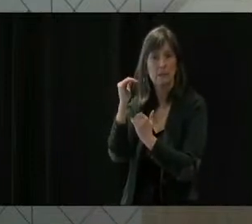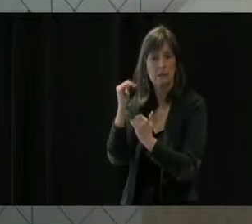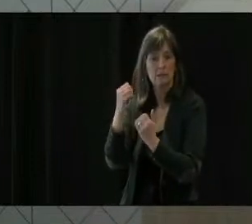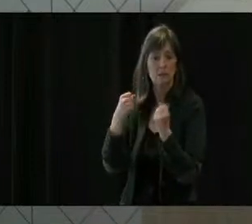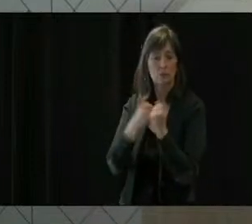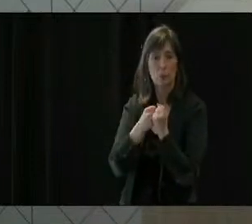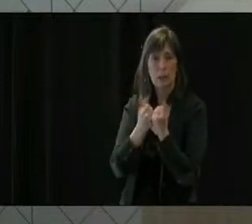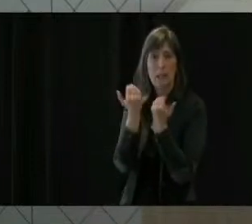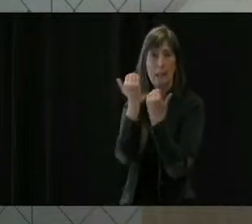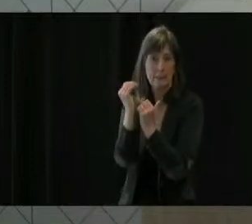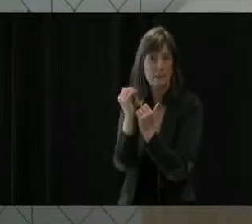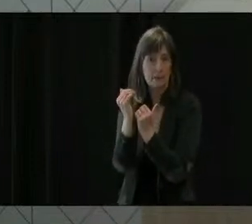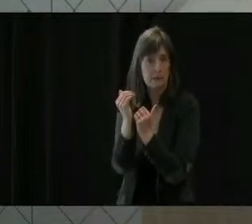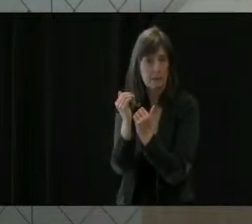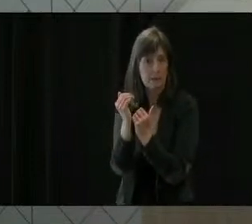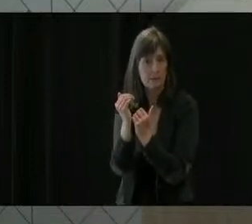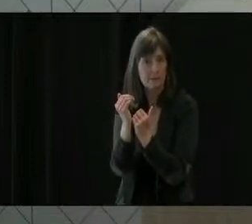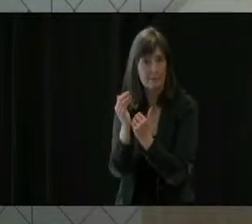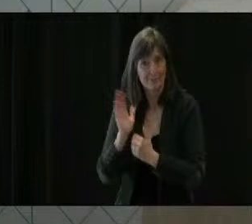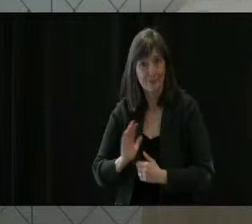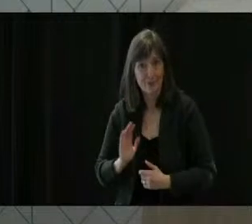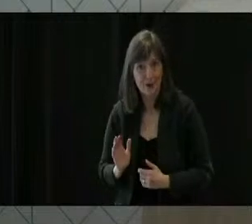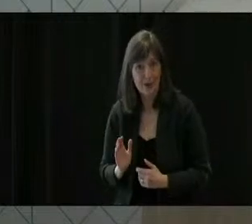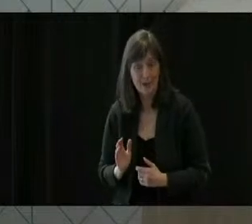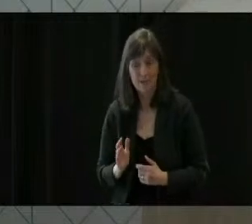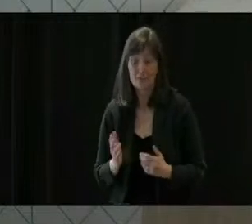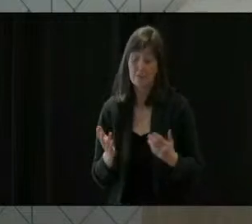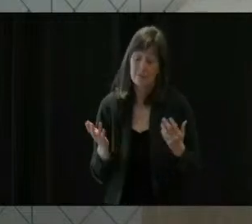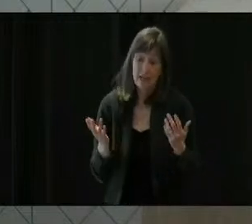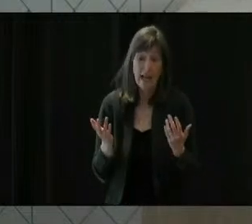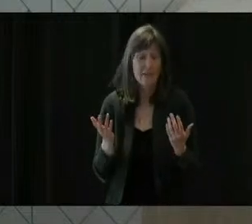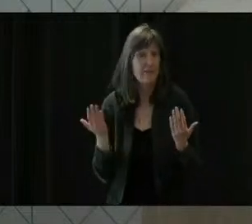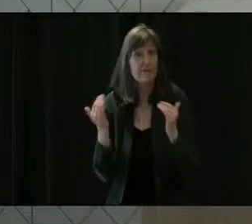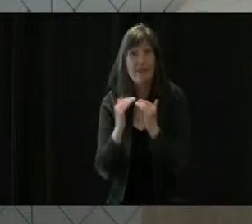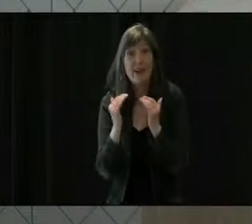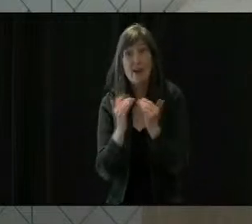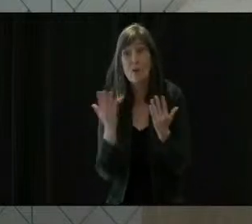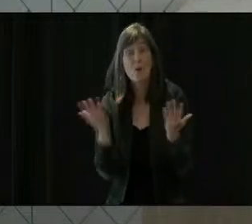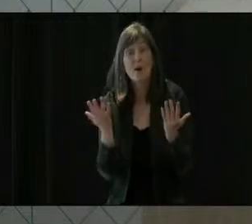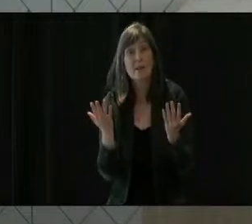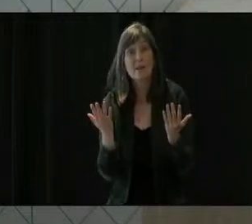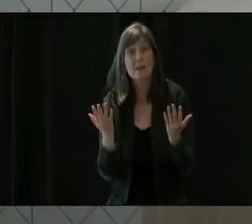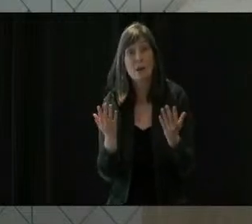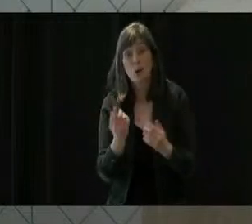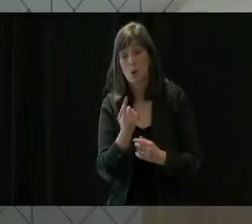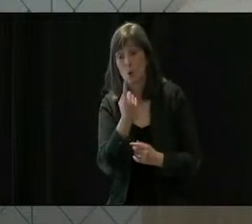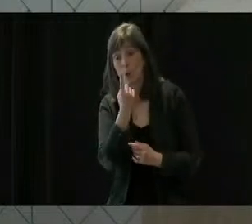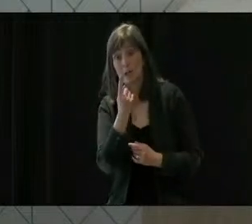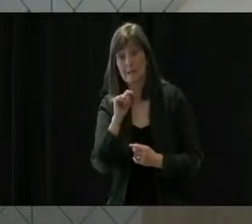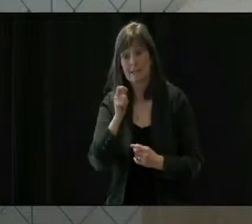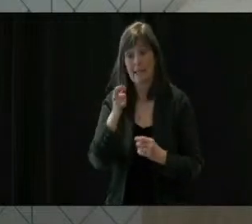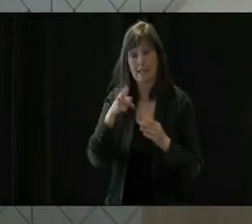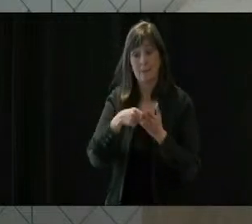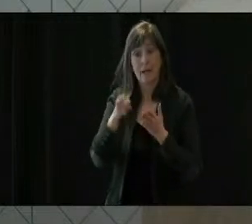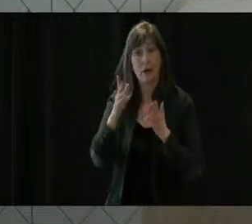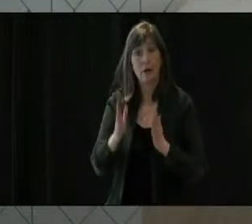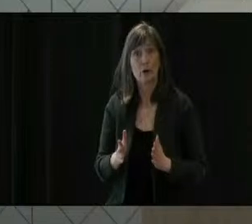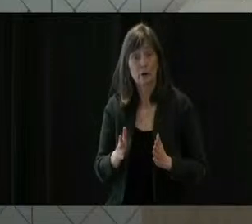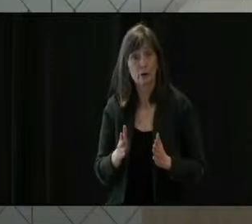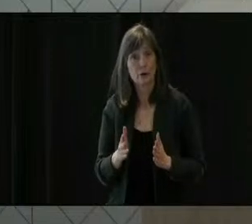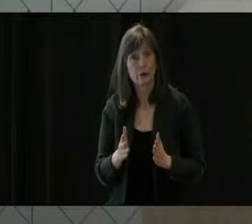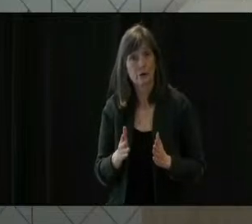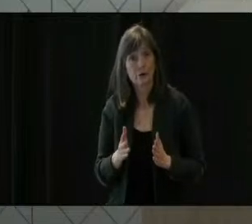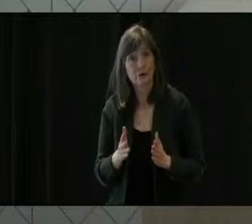province because, in fairness, there's one taxpayer, and whatever is given to the province of Newfoundland